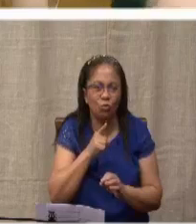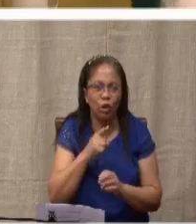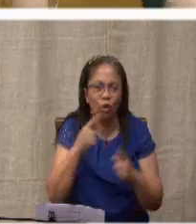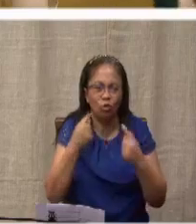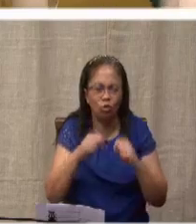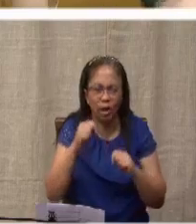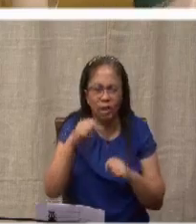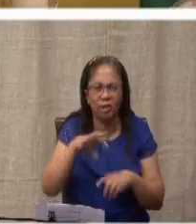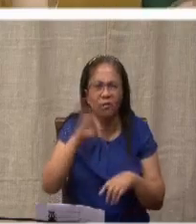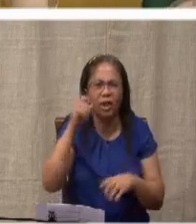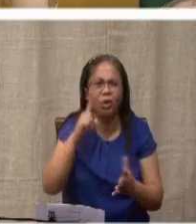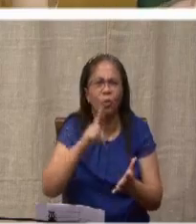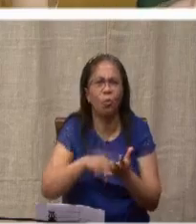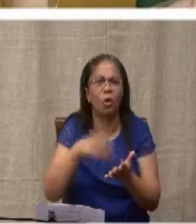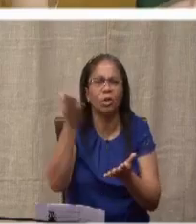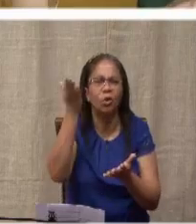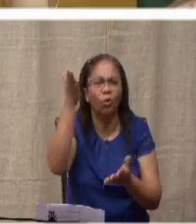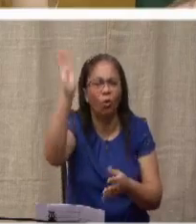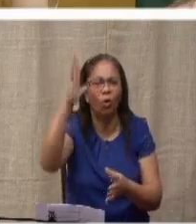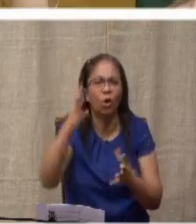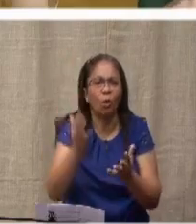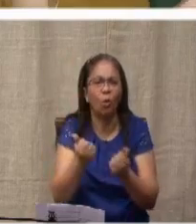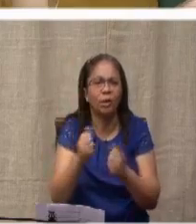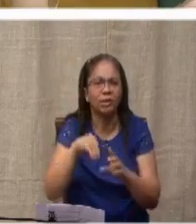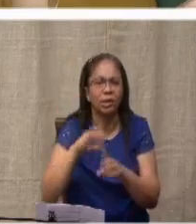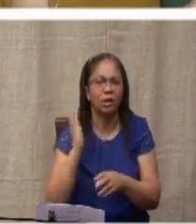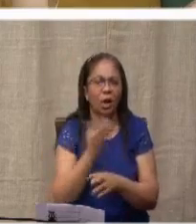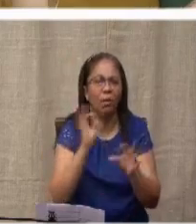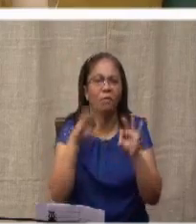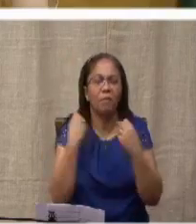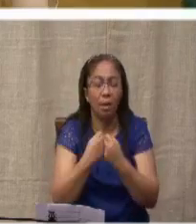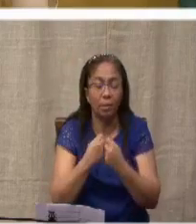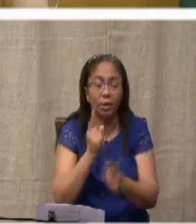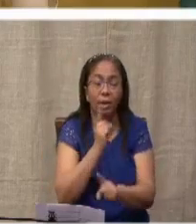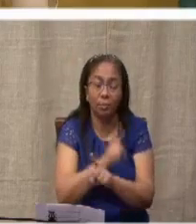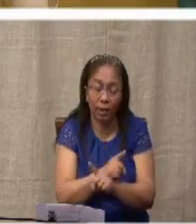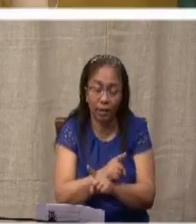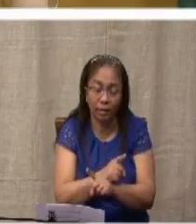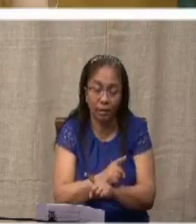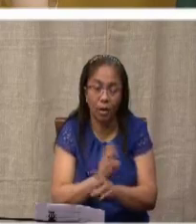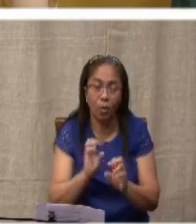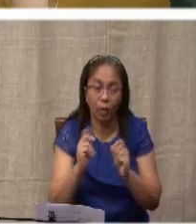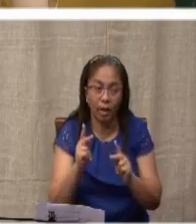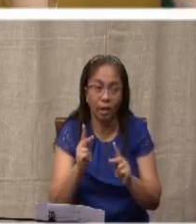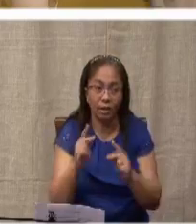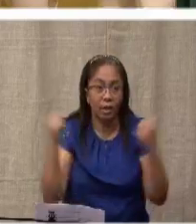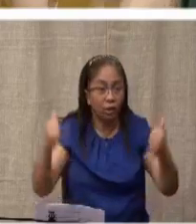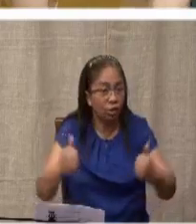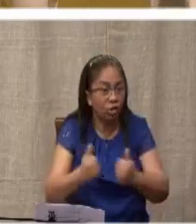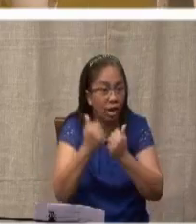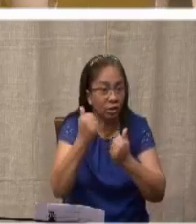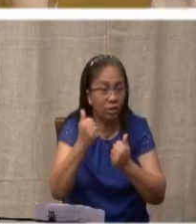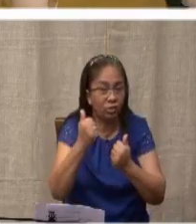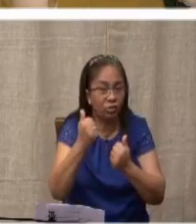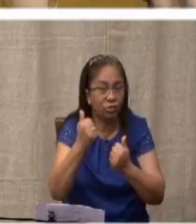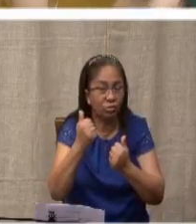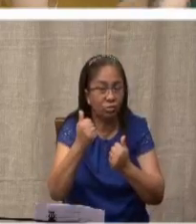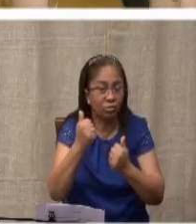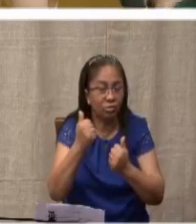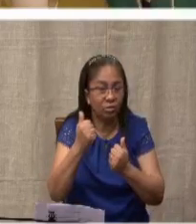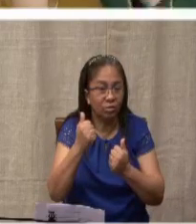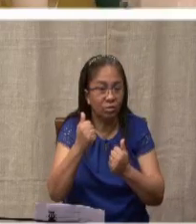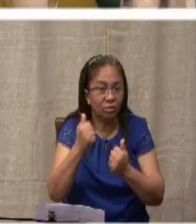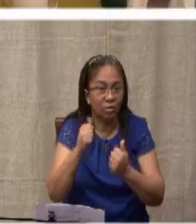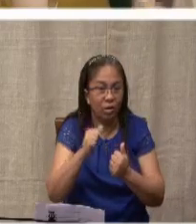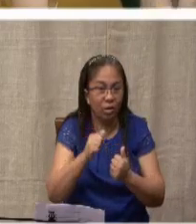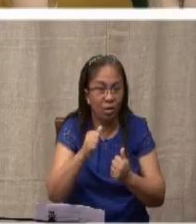wants in our families amen amen so i want to be clear the challenge does not exclude the woman it does not